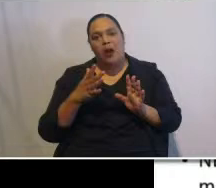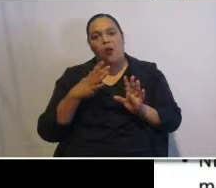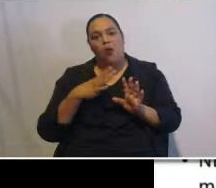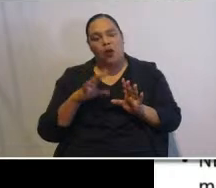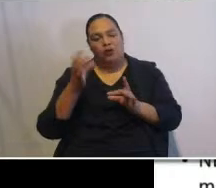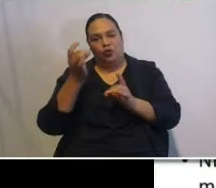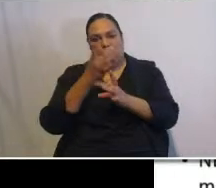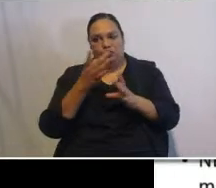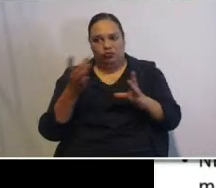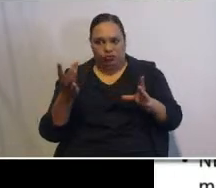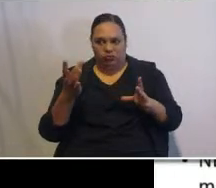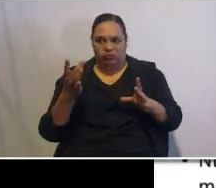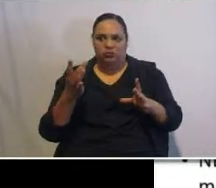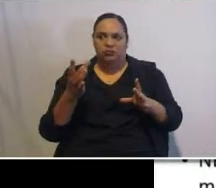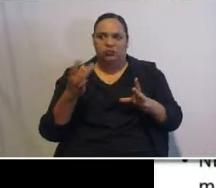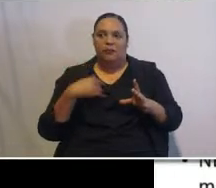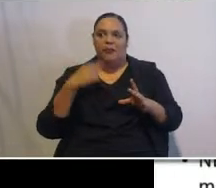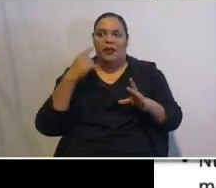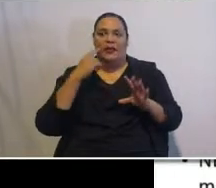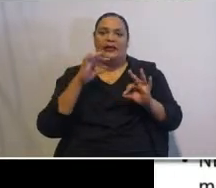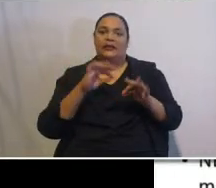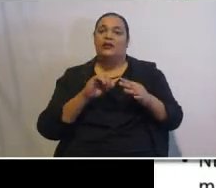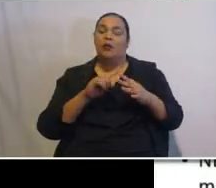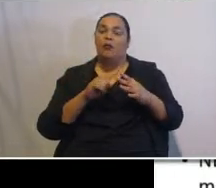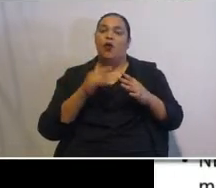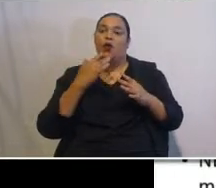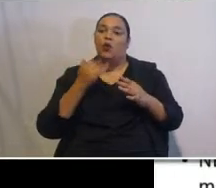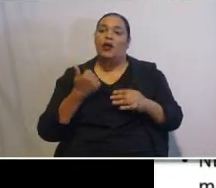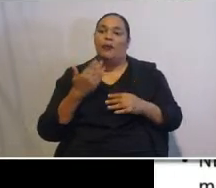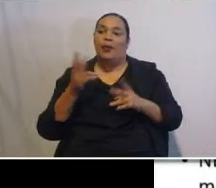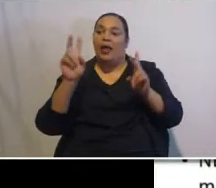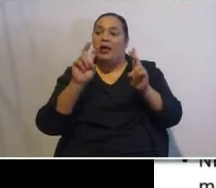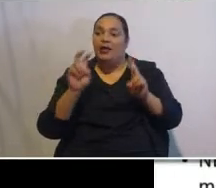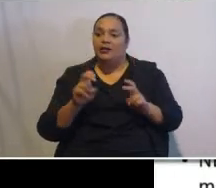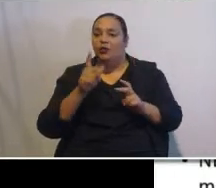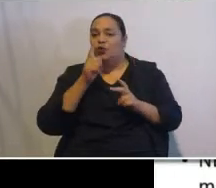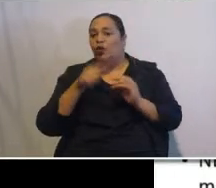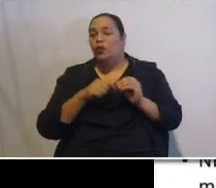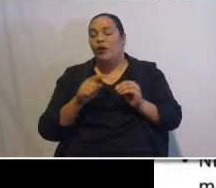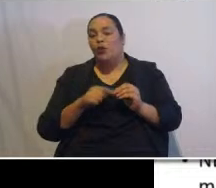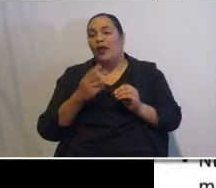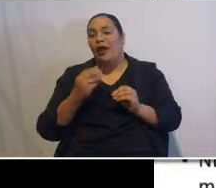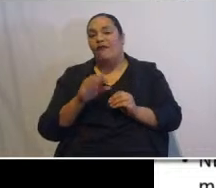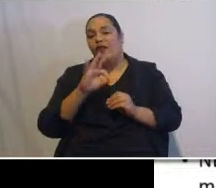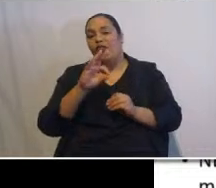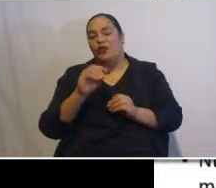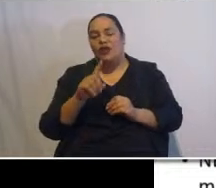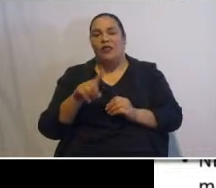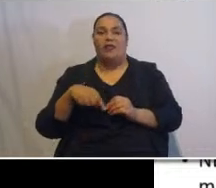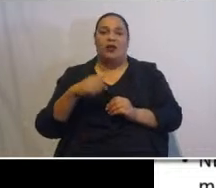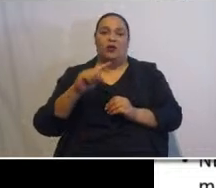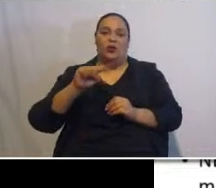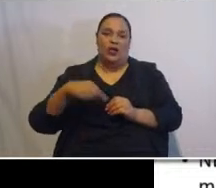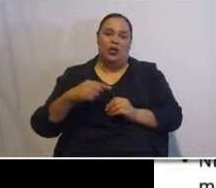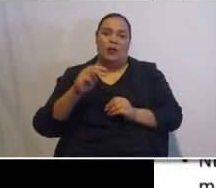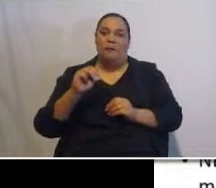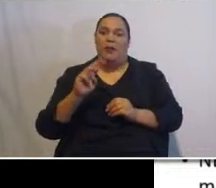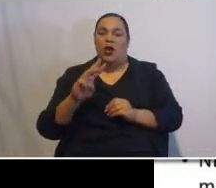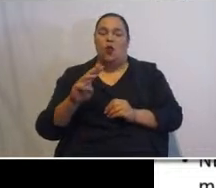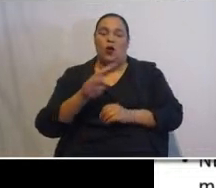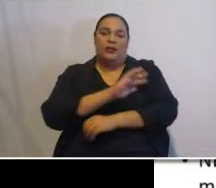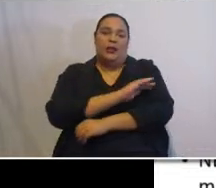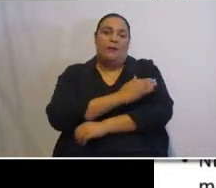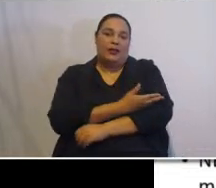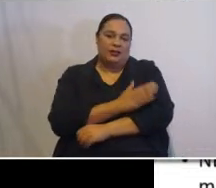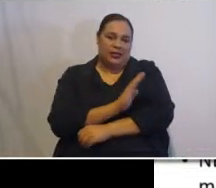highlight, I think at some point in the application, Eskom talks to having 30,000 megawatts of